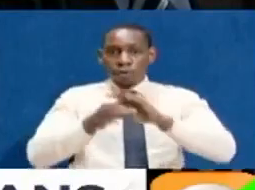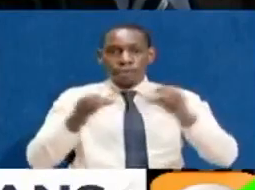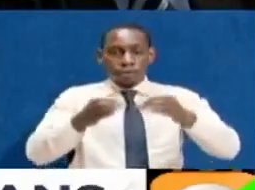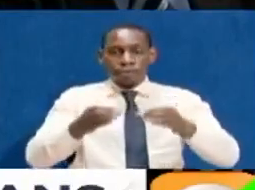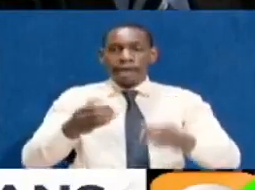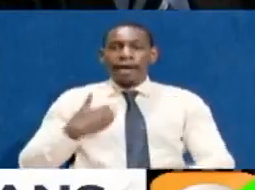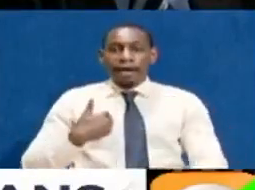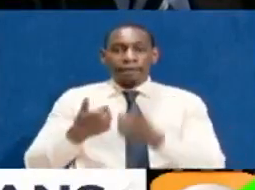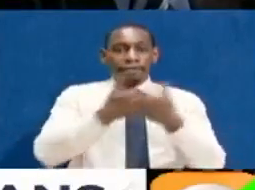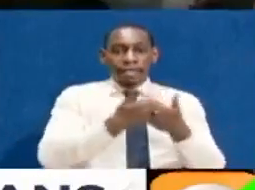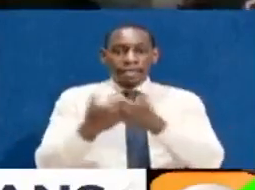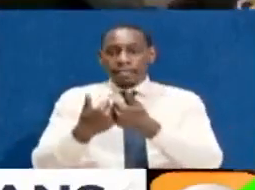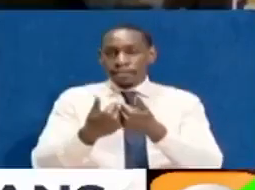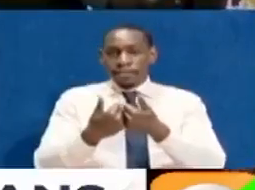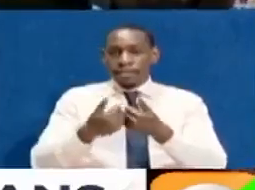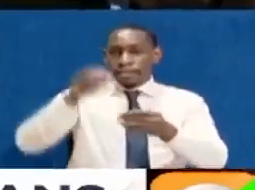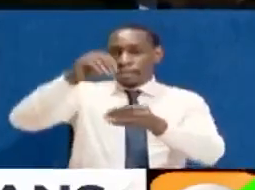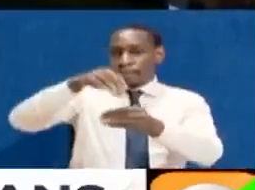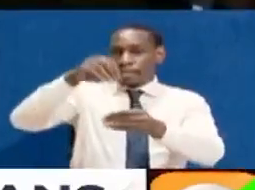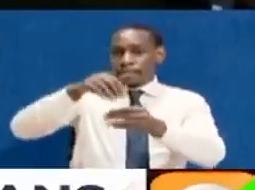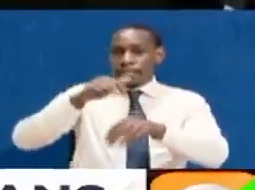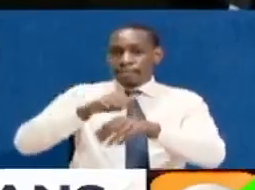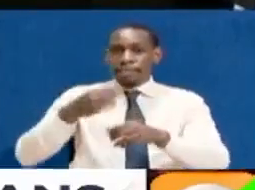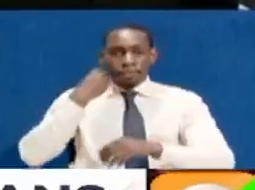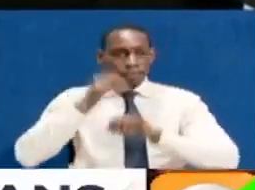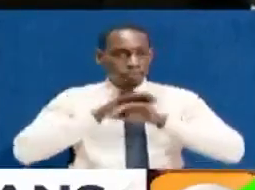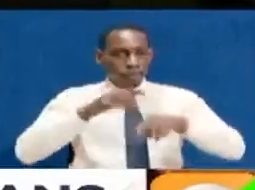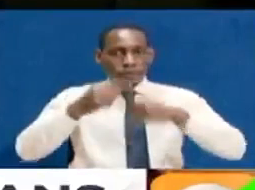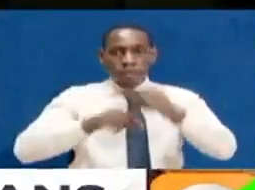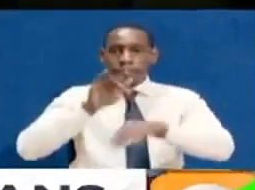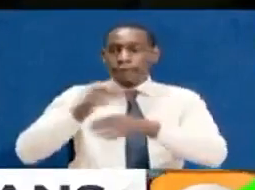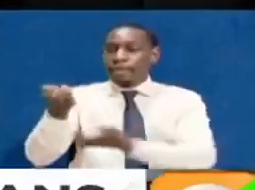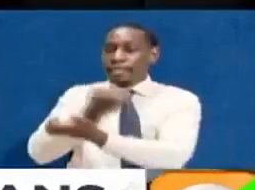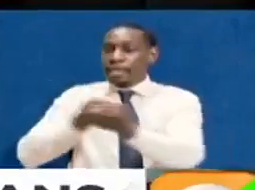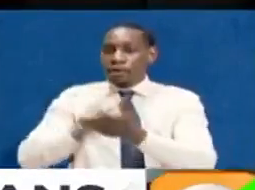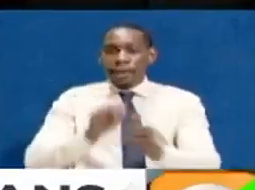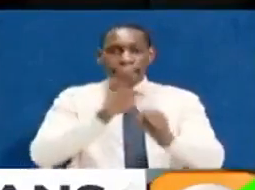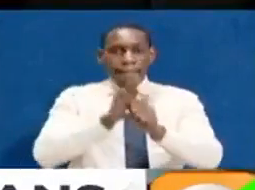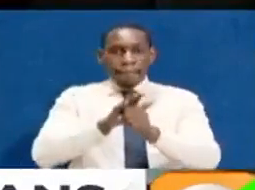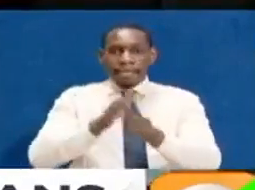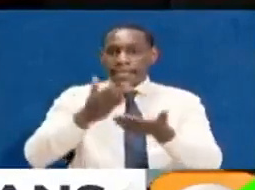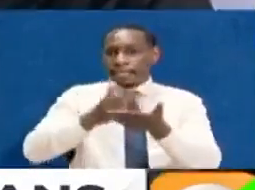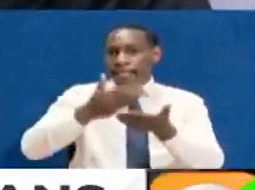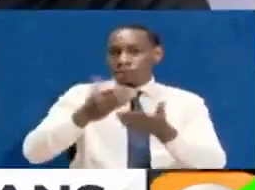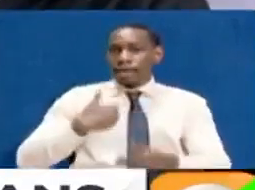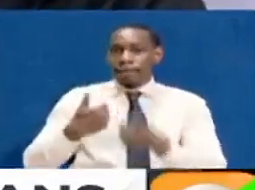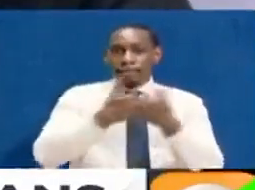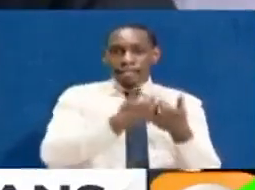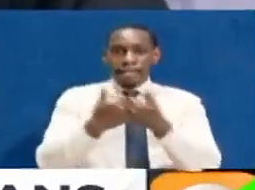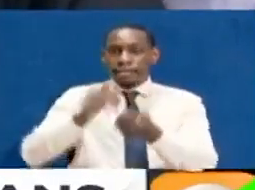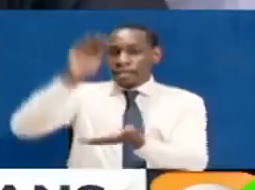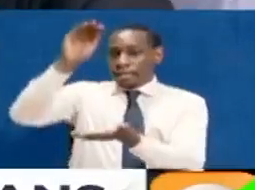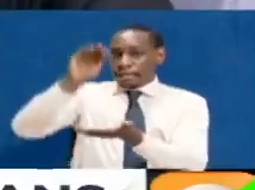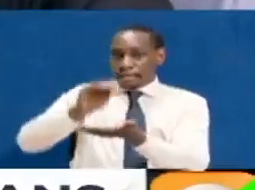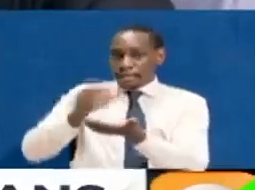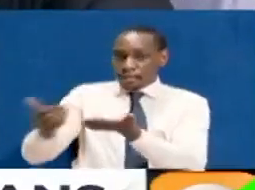is grappling with renewed remittances as the pandemic continues to hammer the economy. Majority of the saccos are also grappling with a steep